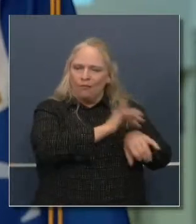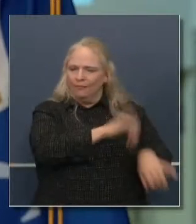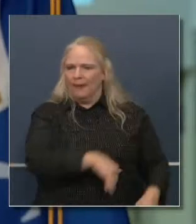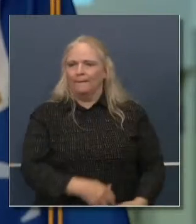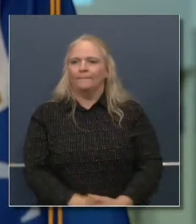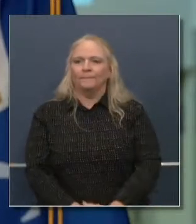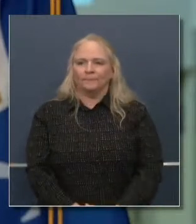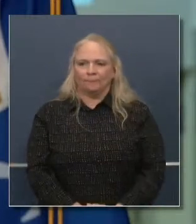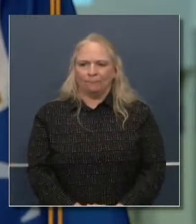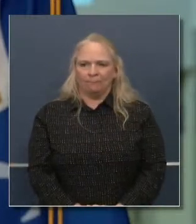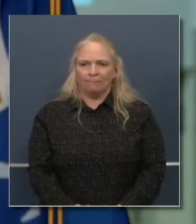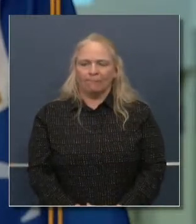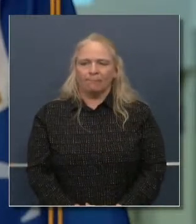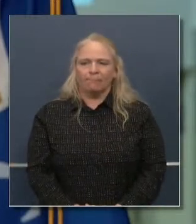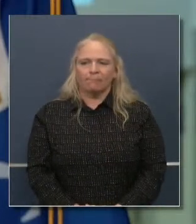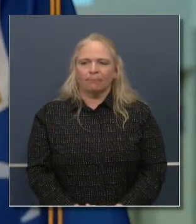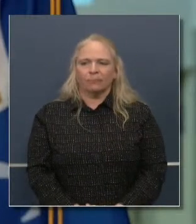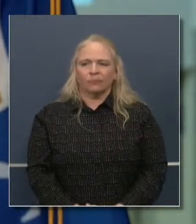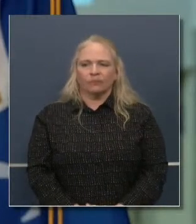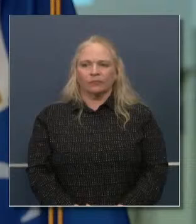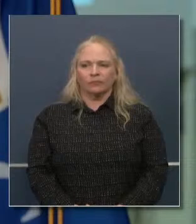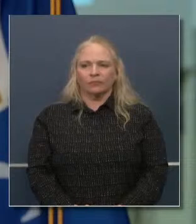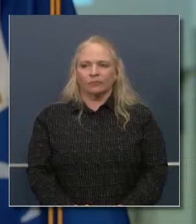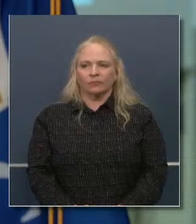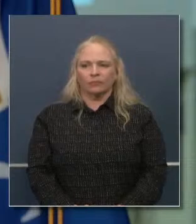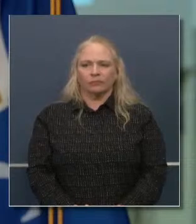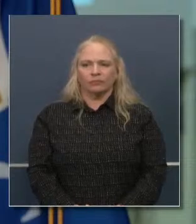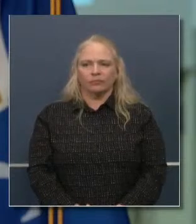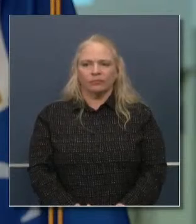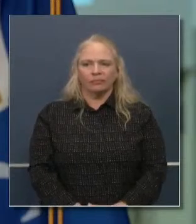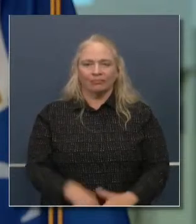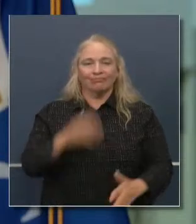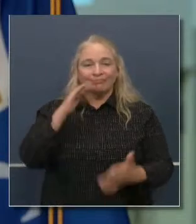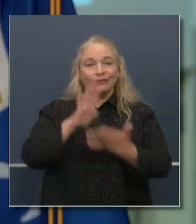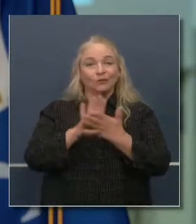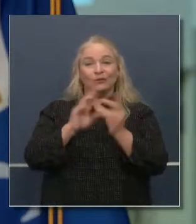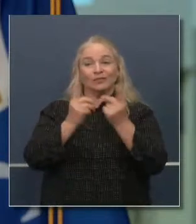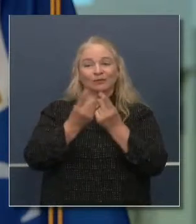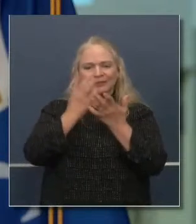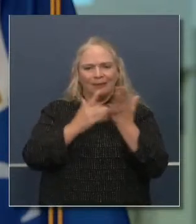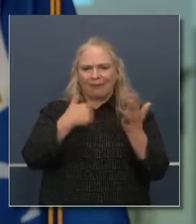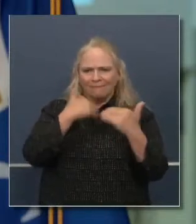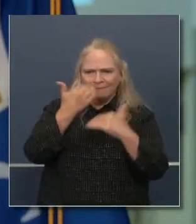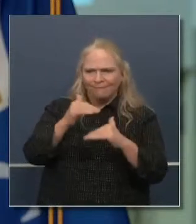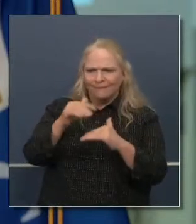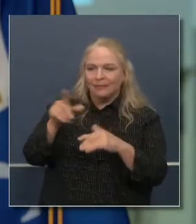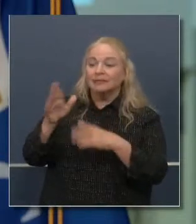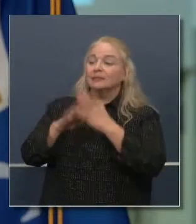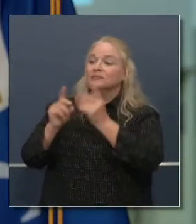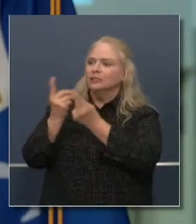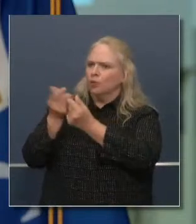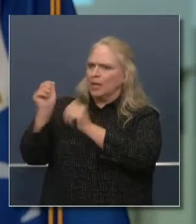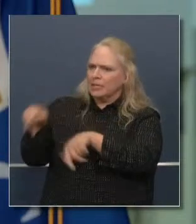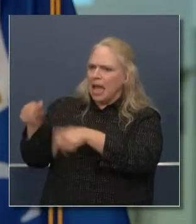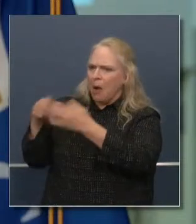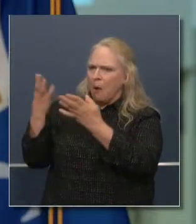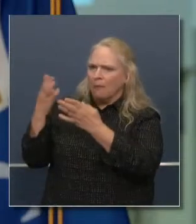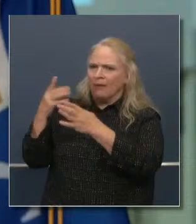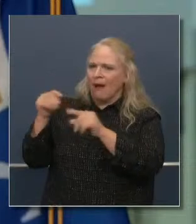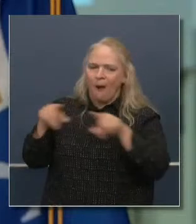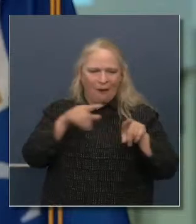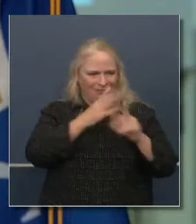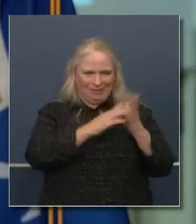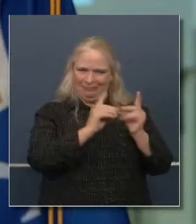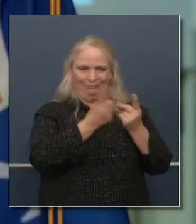own physical constraints, the criteria. You have districts that are not unified school districts. Some just are high